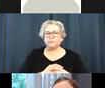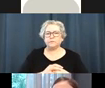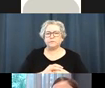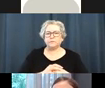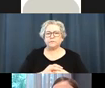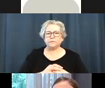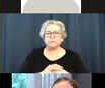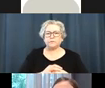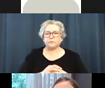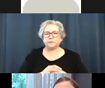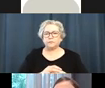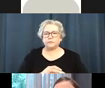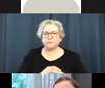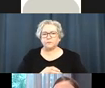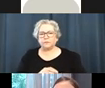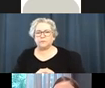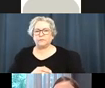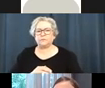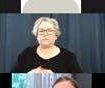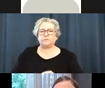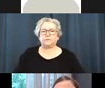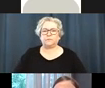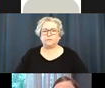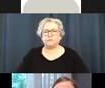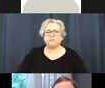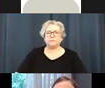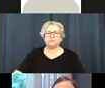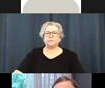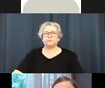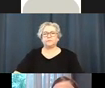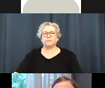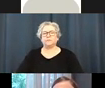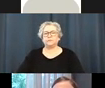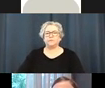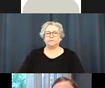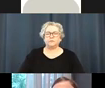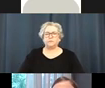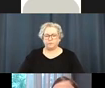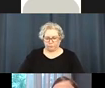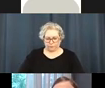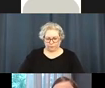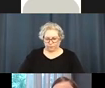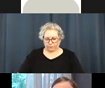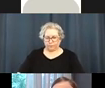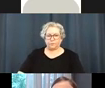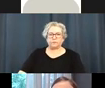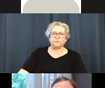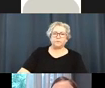Okay, folks, we're gonna make sure that these are working, and then we will get started.